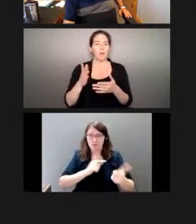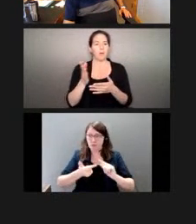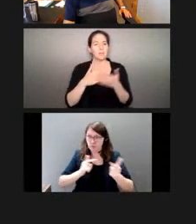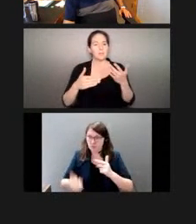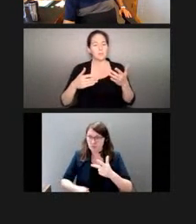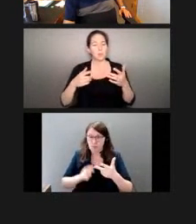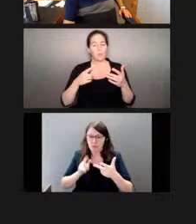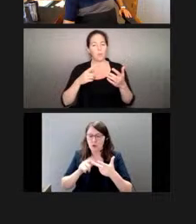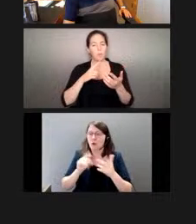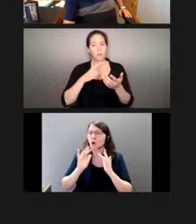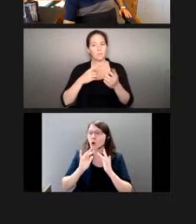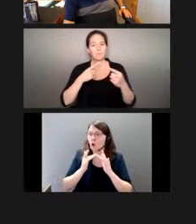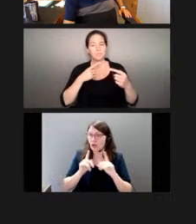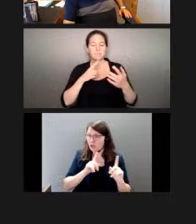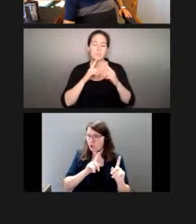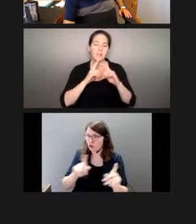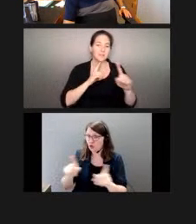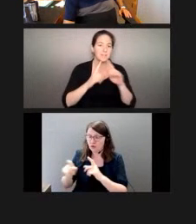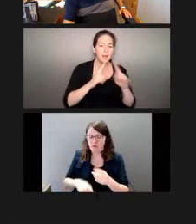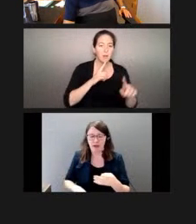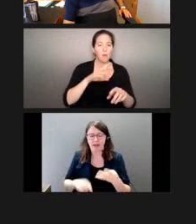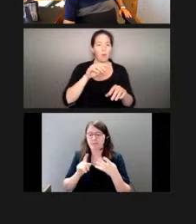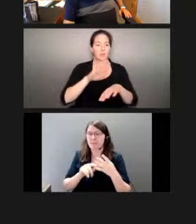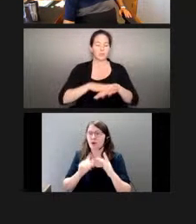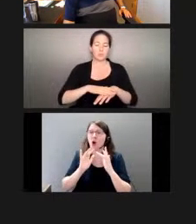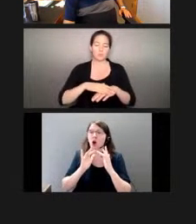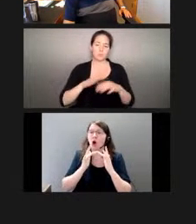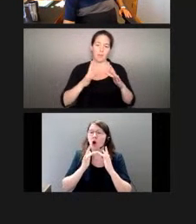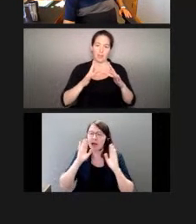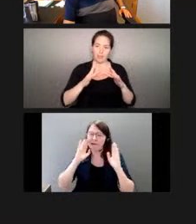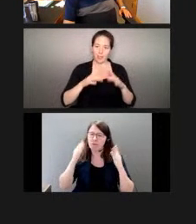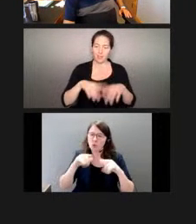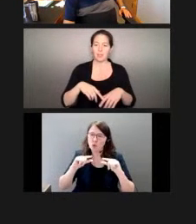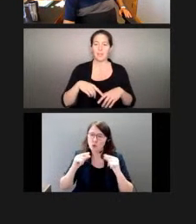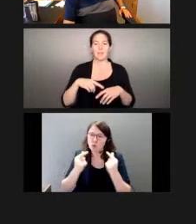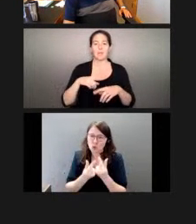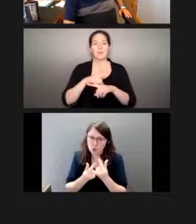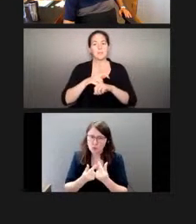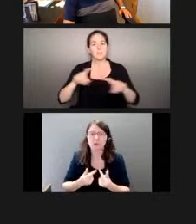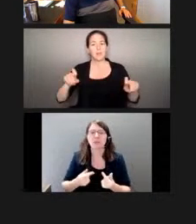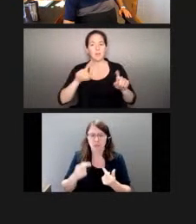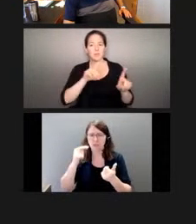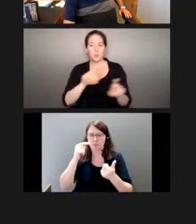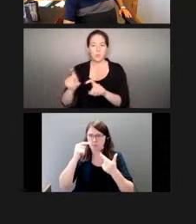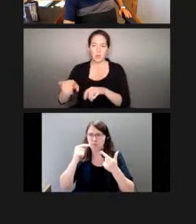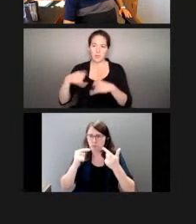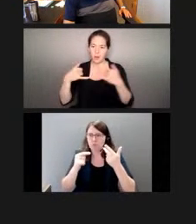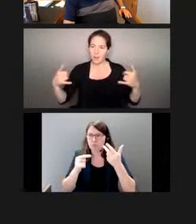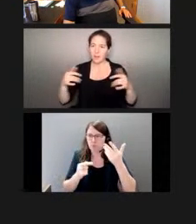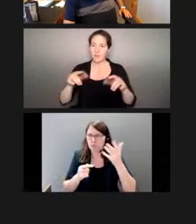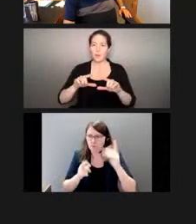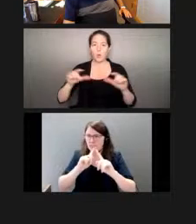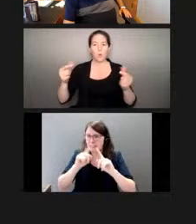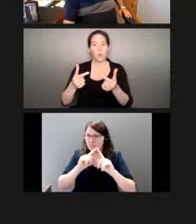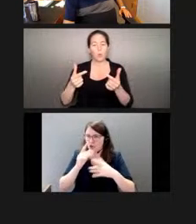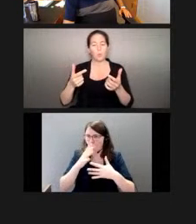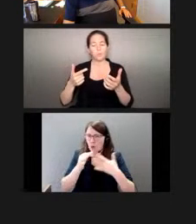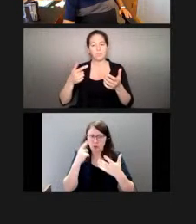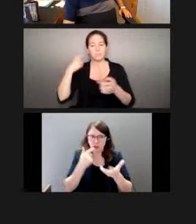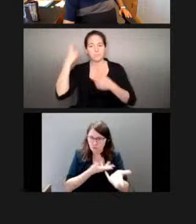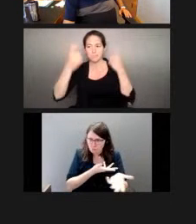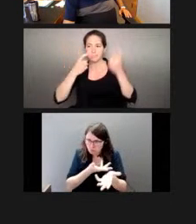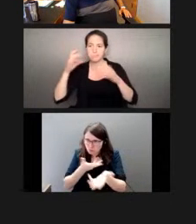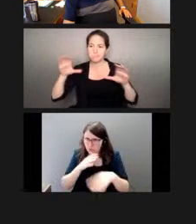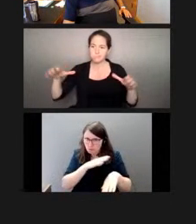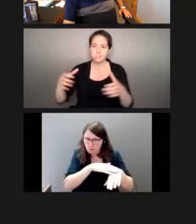a number of virtual focus groups and one-on-one interviews with equity-seeking groups. We also used a variety of promotion